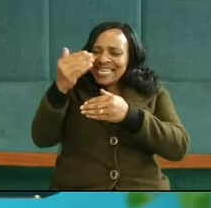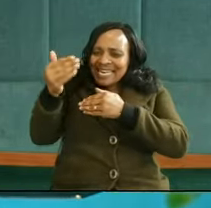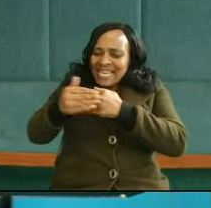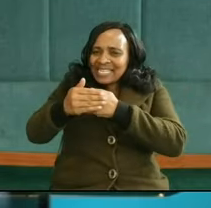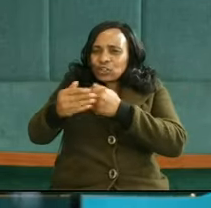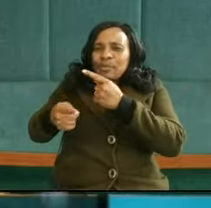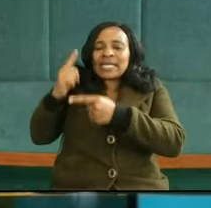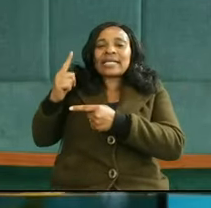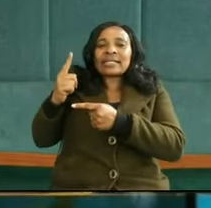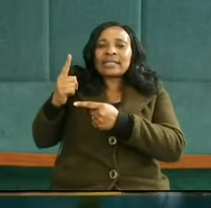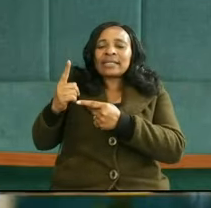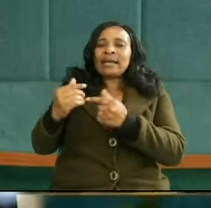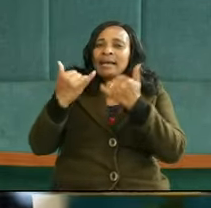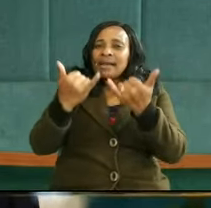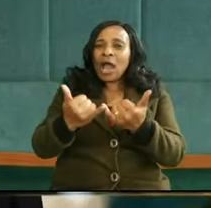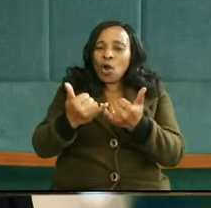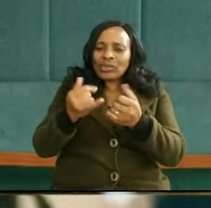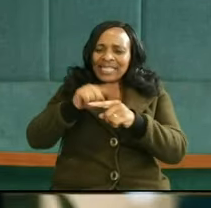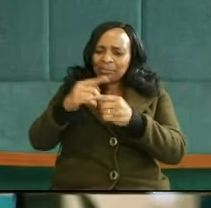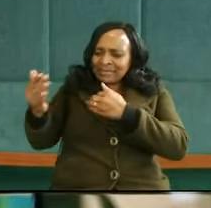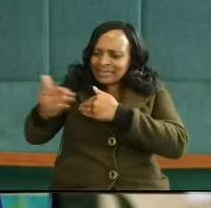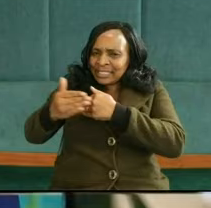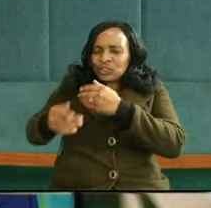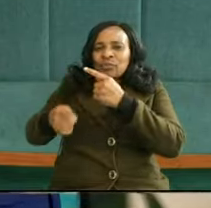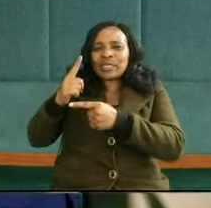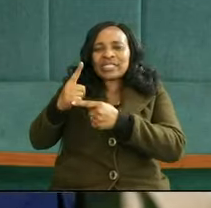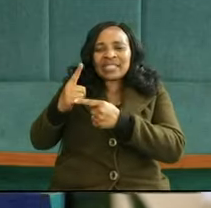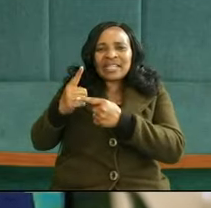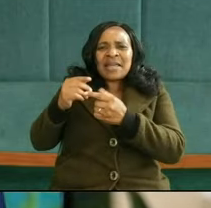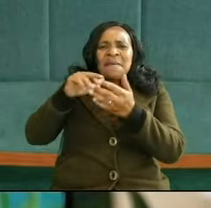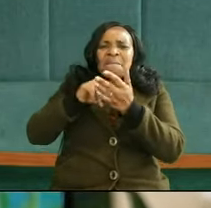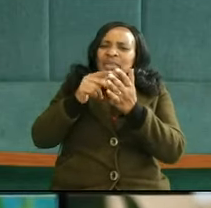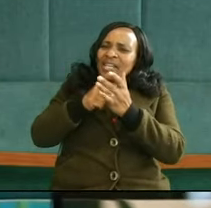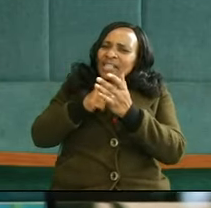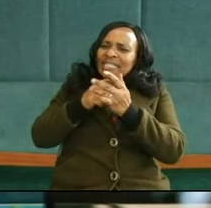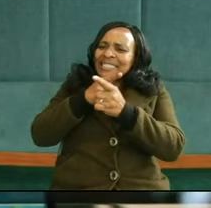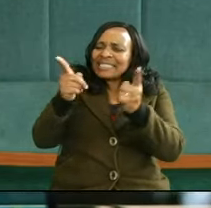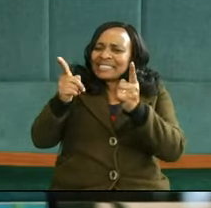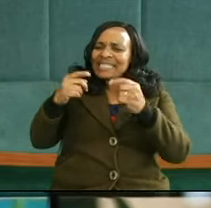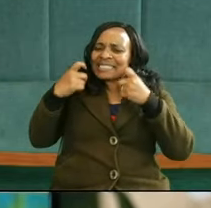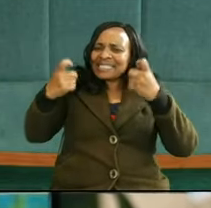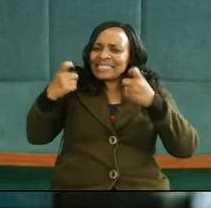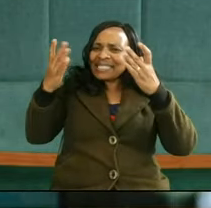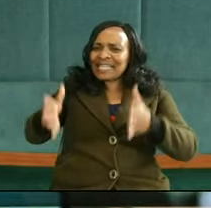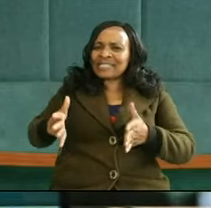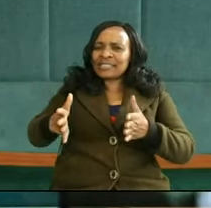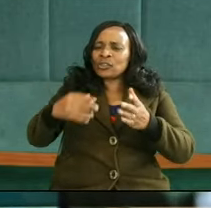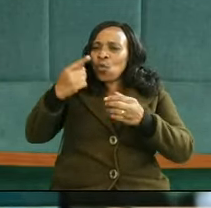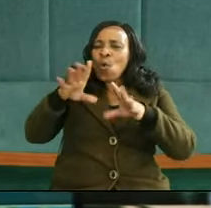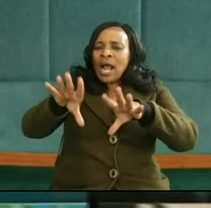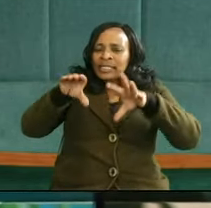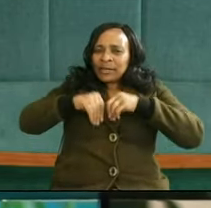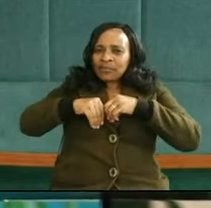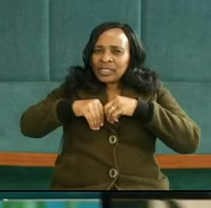so Adam begins slaughtering a lamb, a symbol of the Lamb of God that will come many years